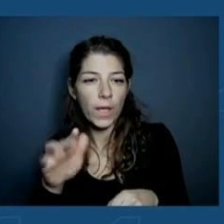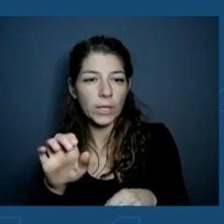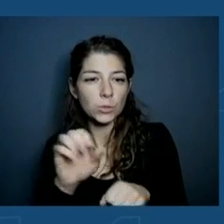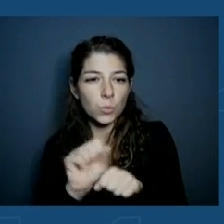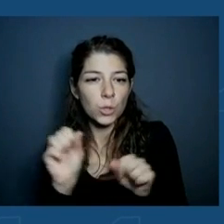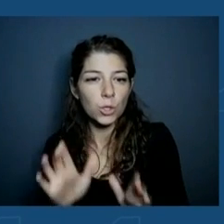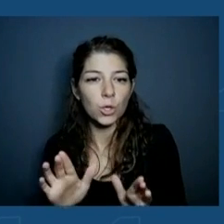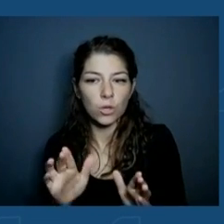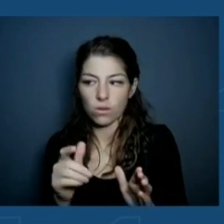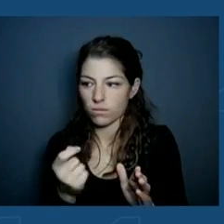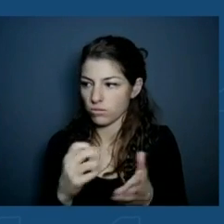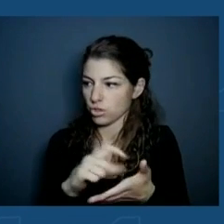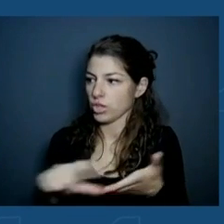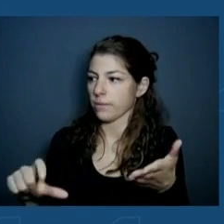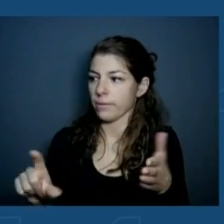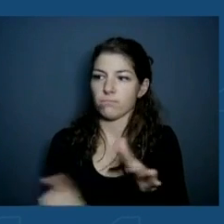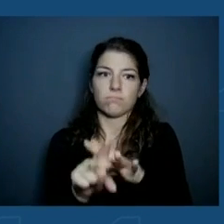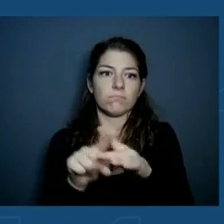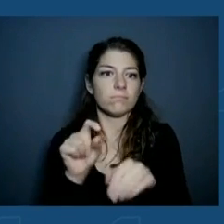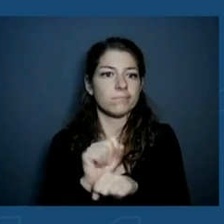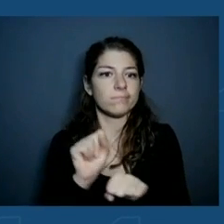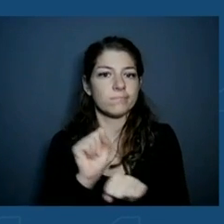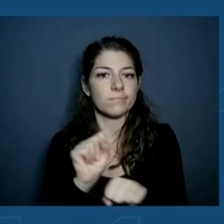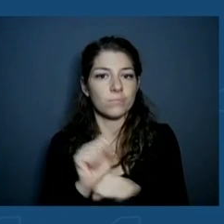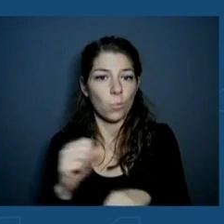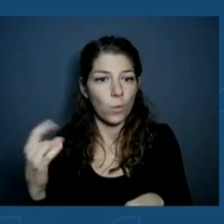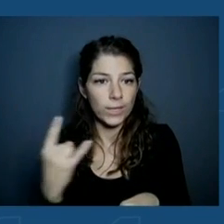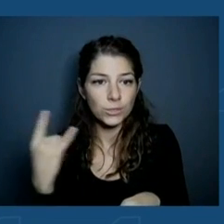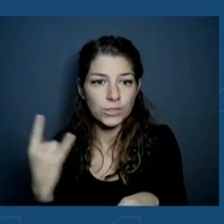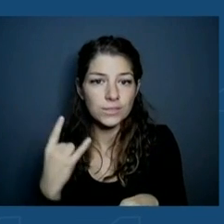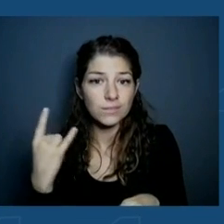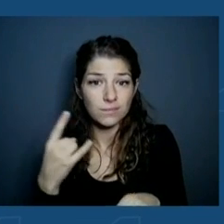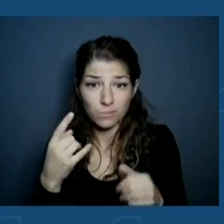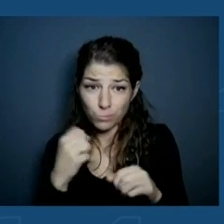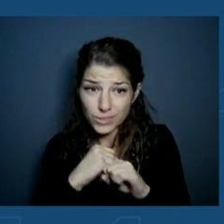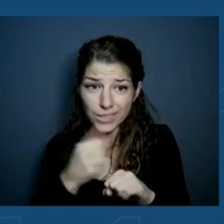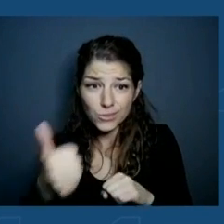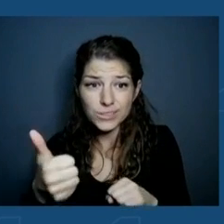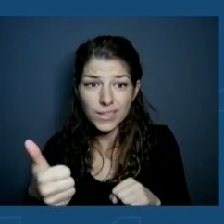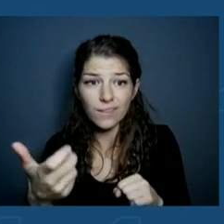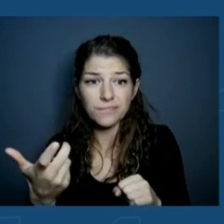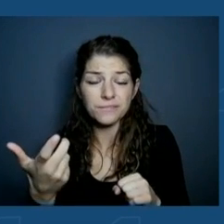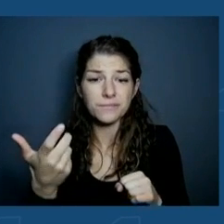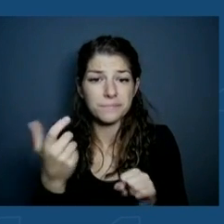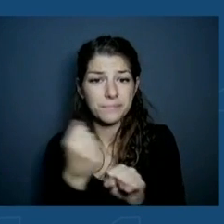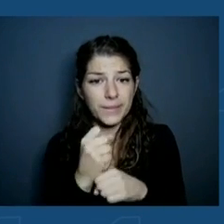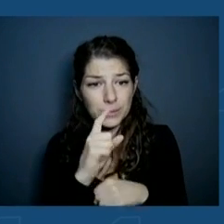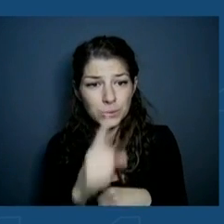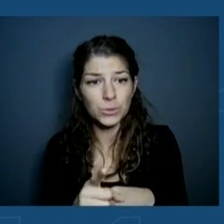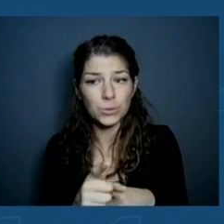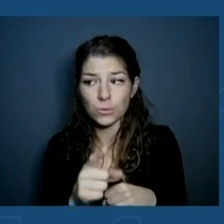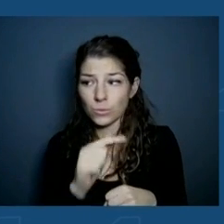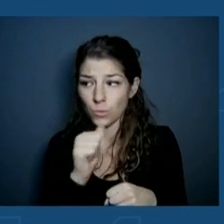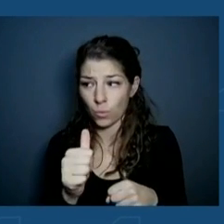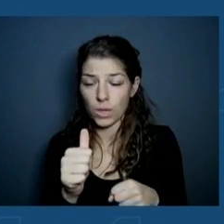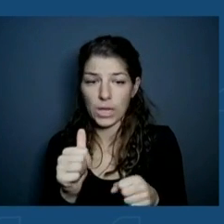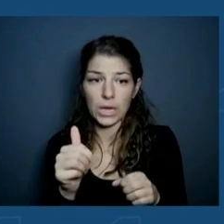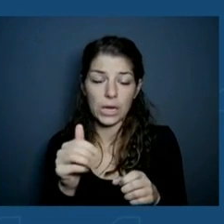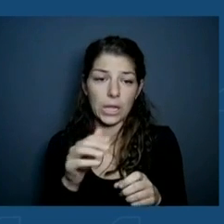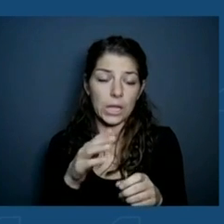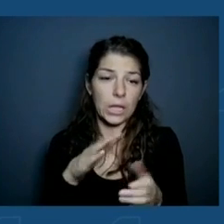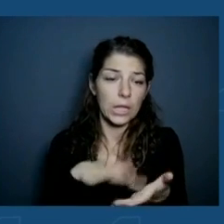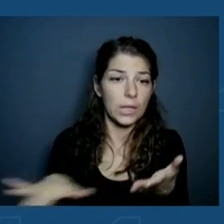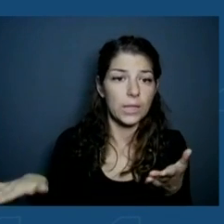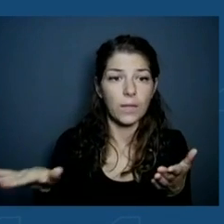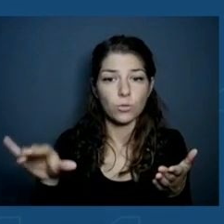check by showing up to your job as a waitress, you want to protect yourself. You want to make sure that you don't get sidelined and have to stay